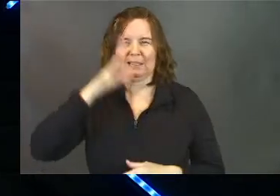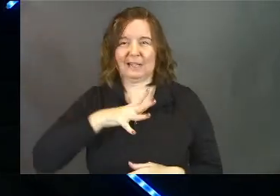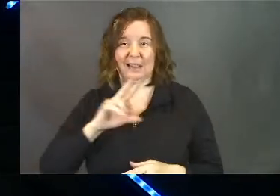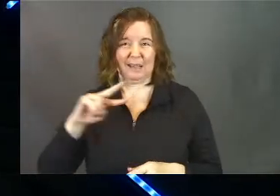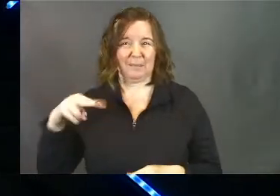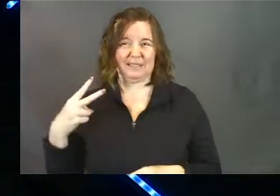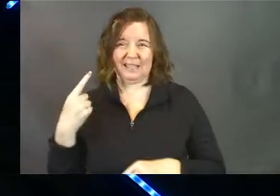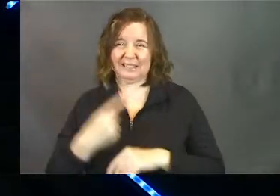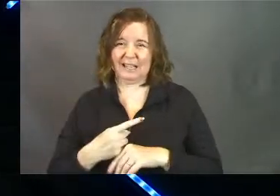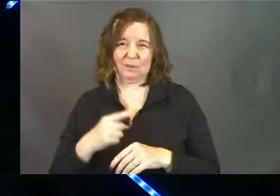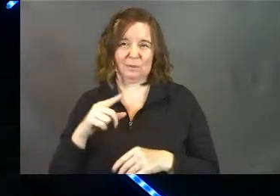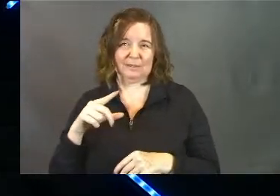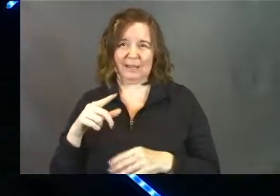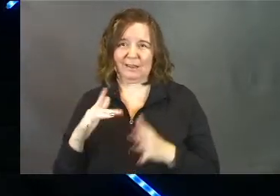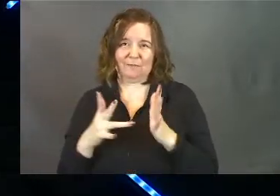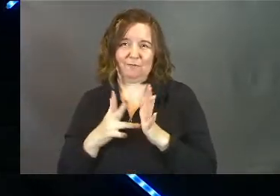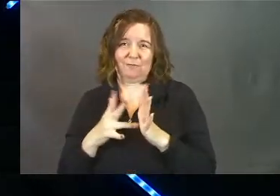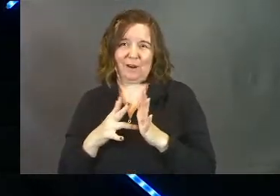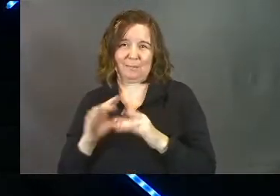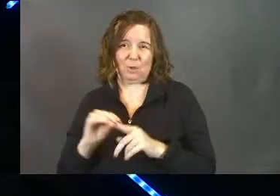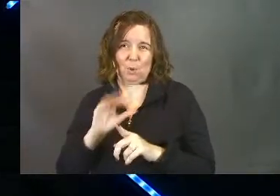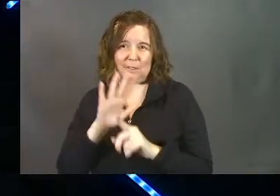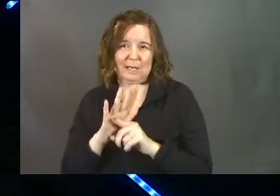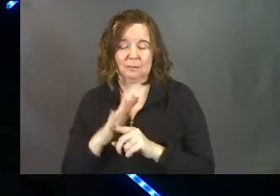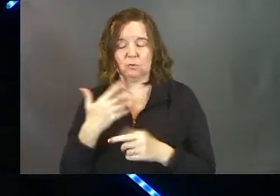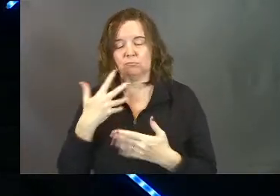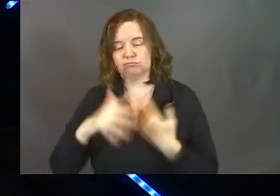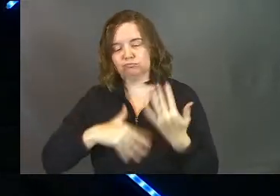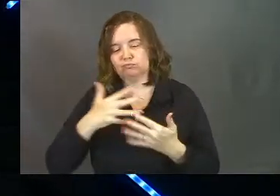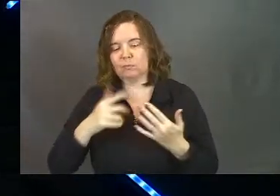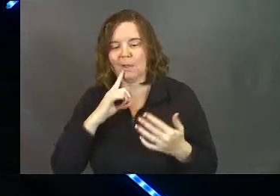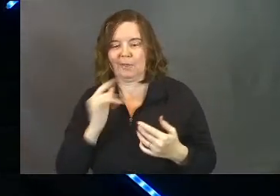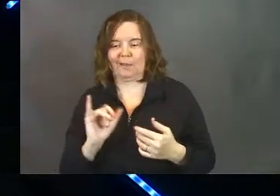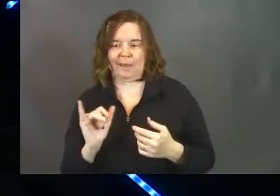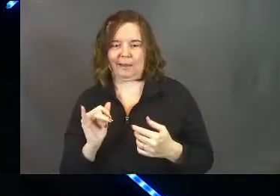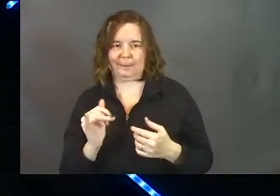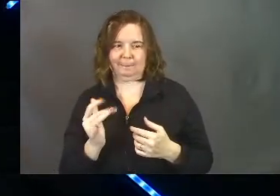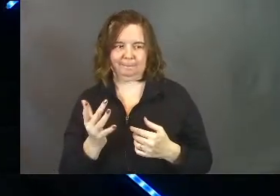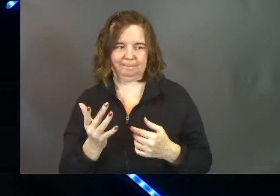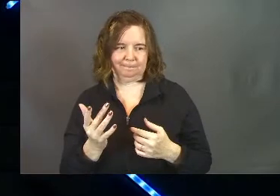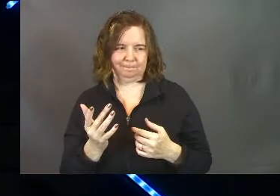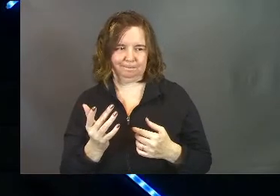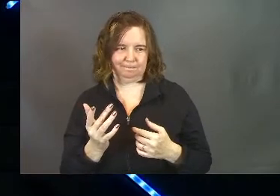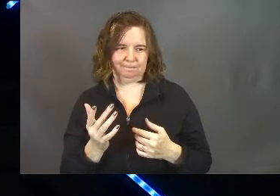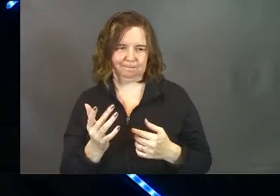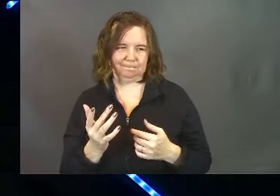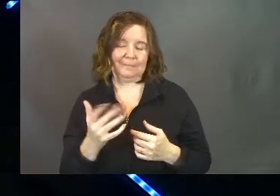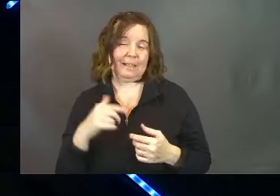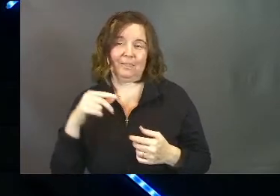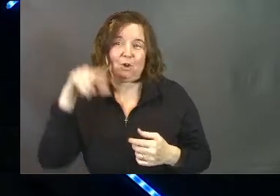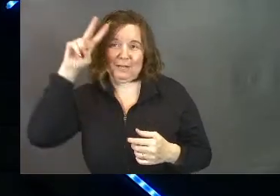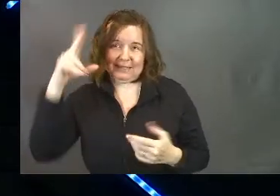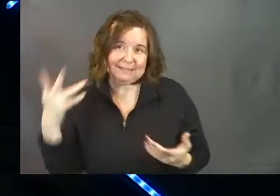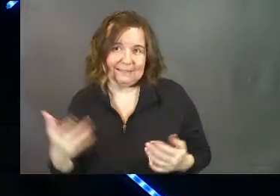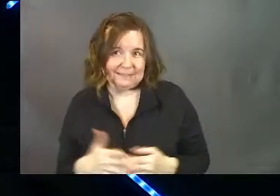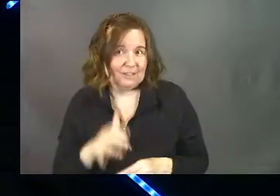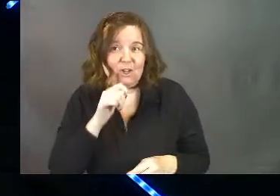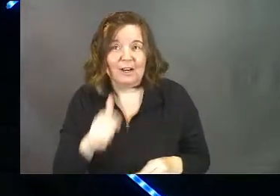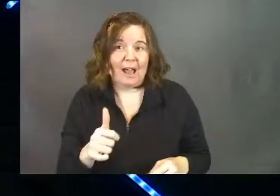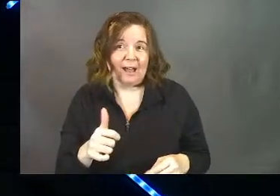like my second day. It's freshman orientation. So I hang out with these guys, and they're like they're idiots. You know what I mean? Like,